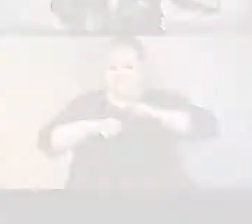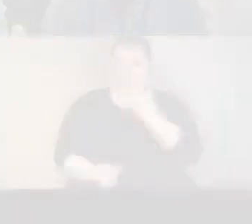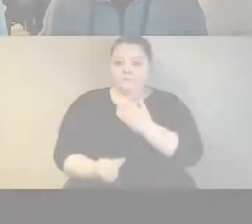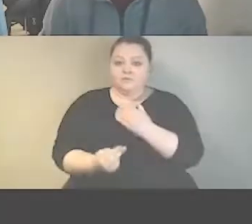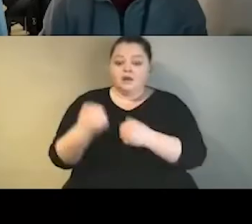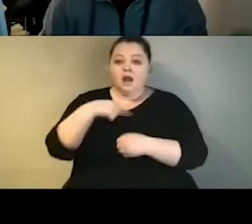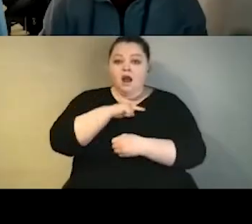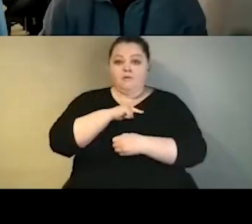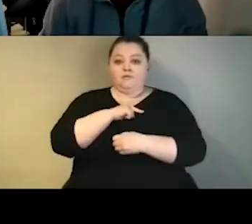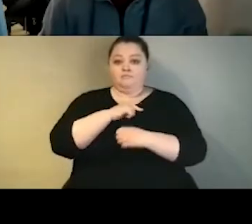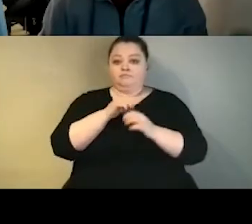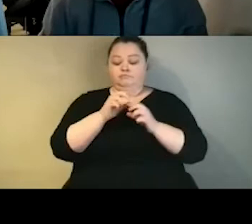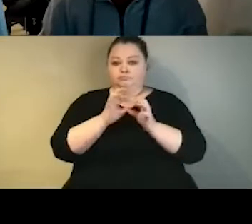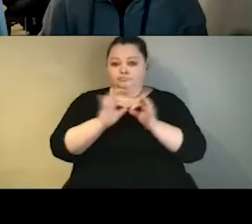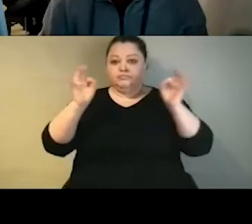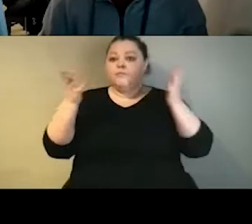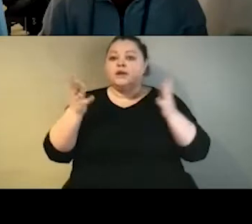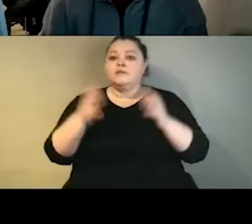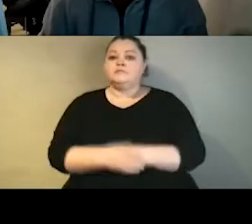Welcome